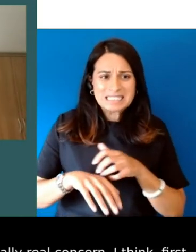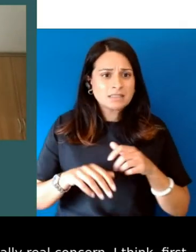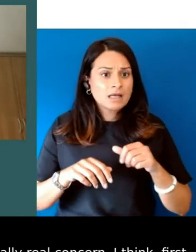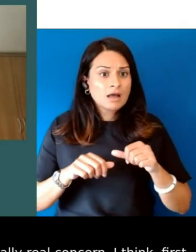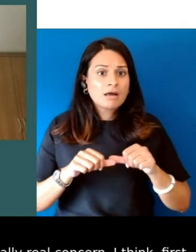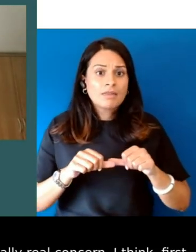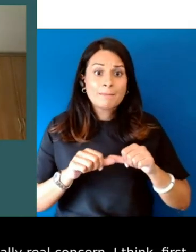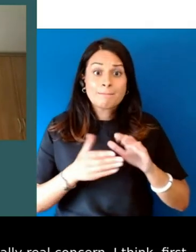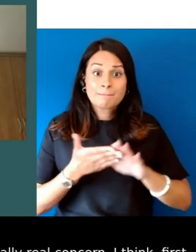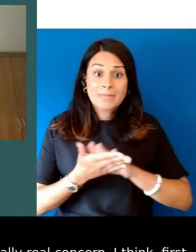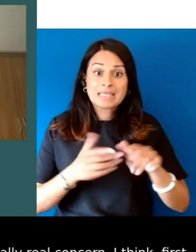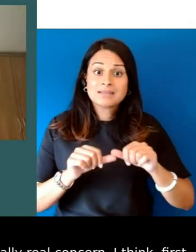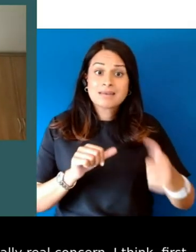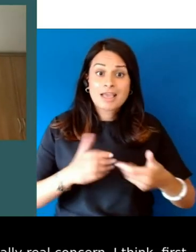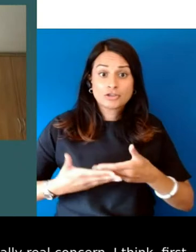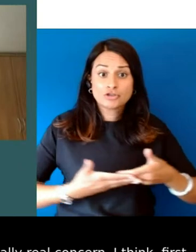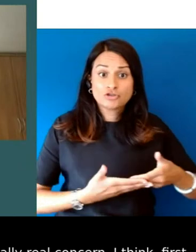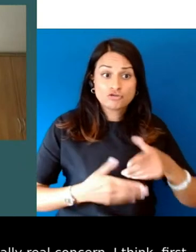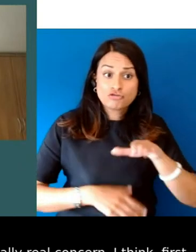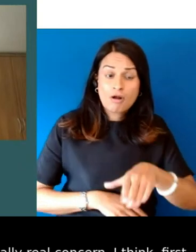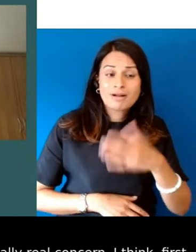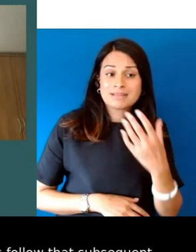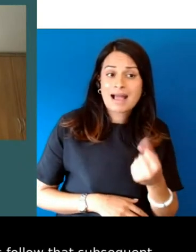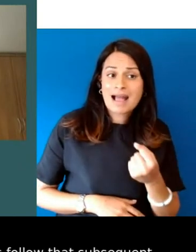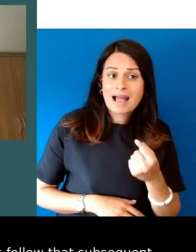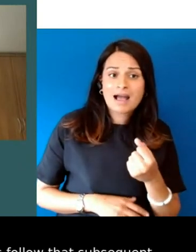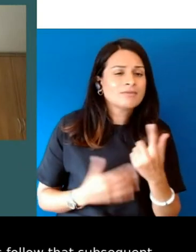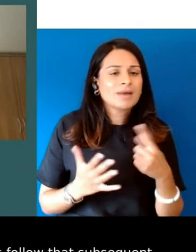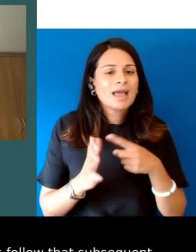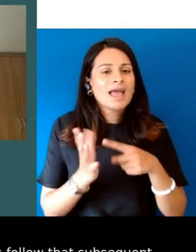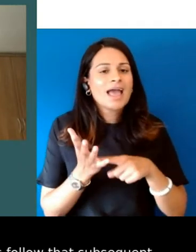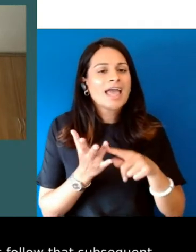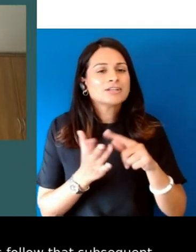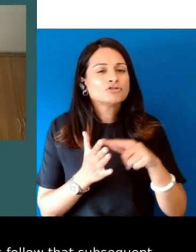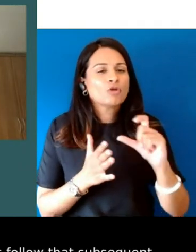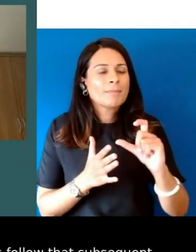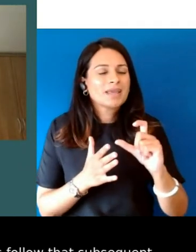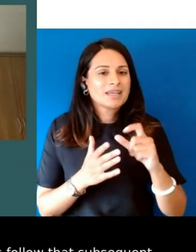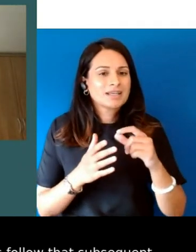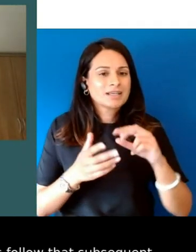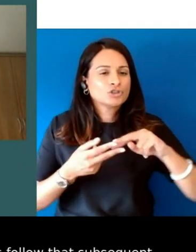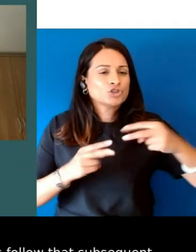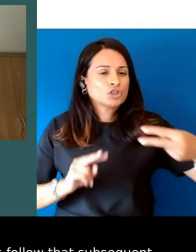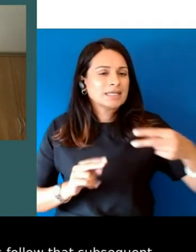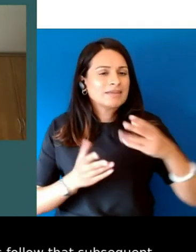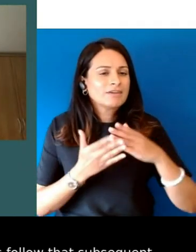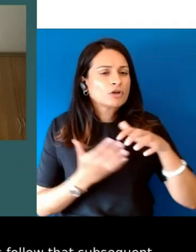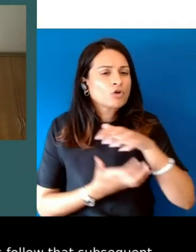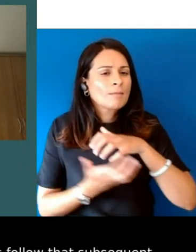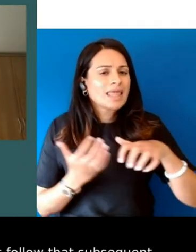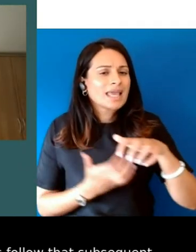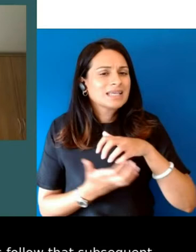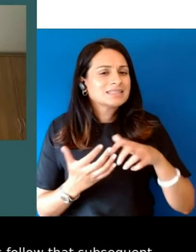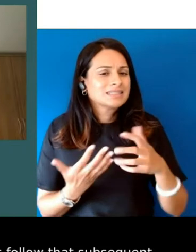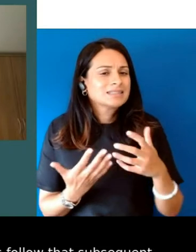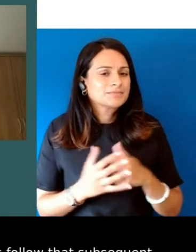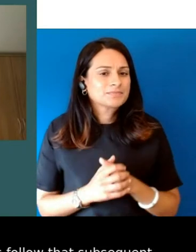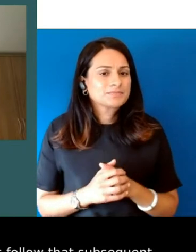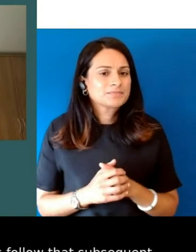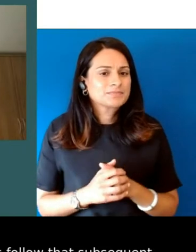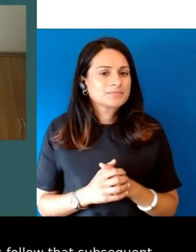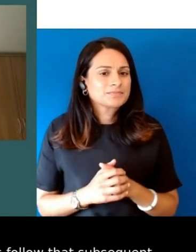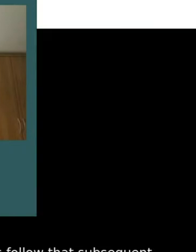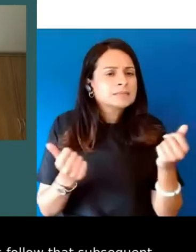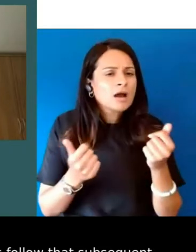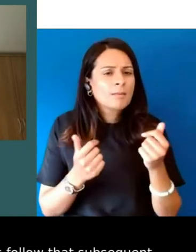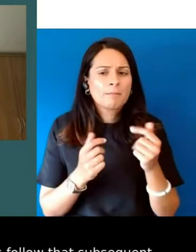have eczema and and the atopic gene is complicated um there is there has there has been um some quite a little